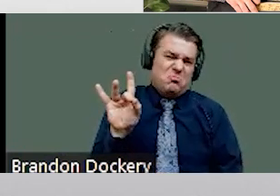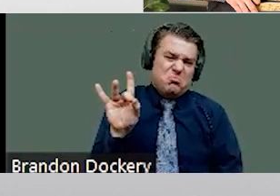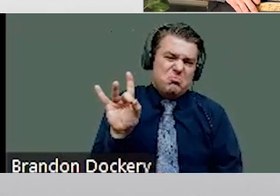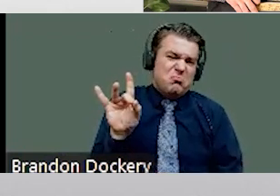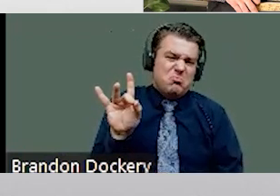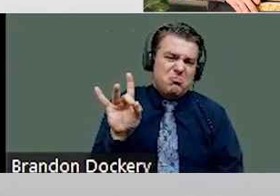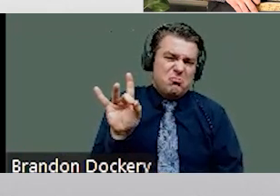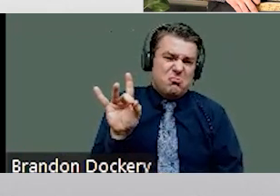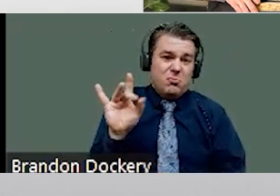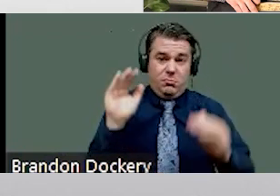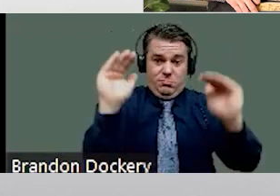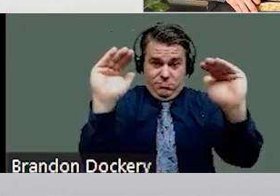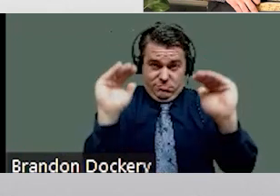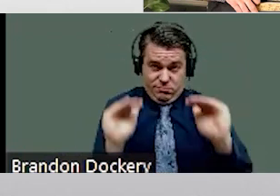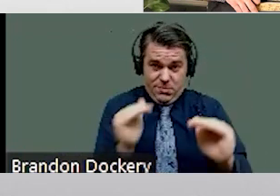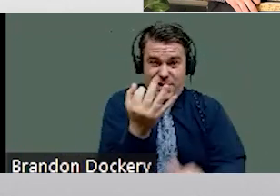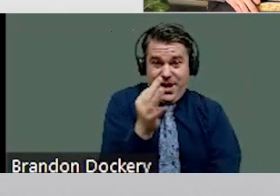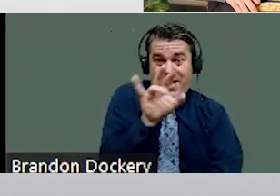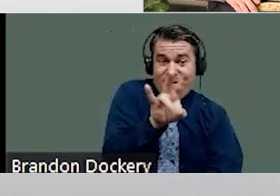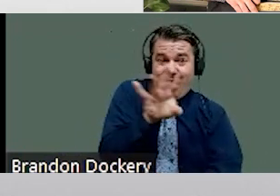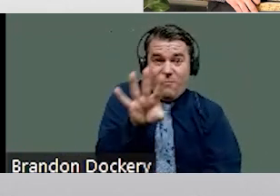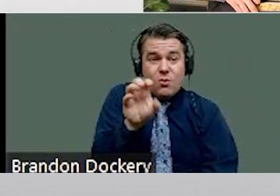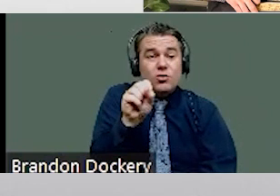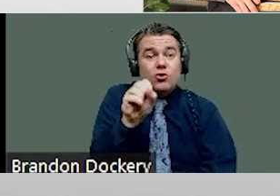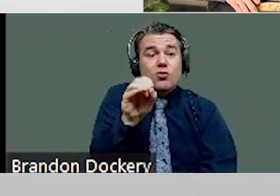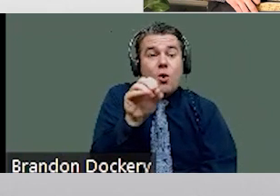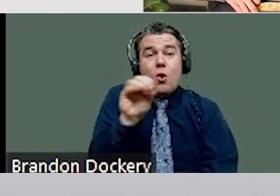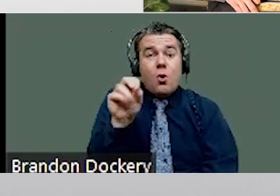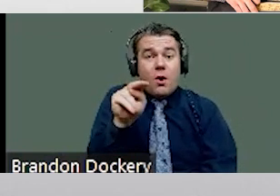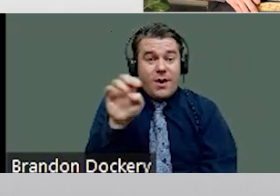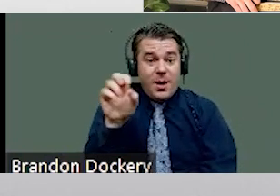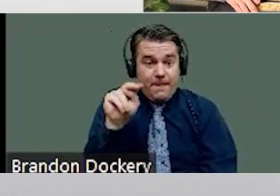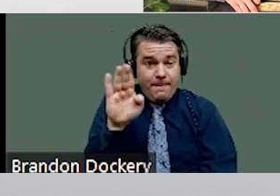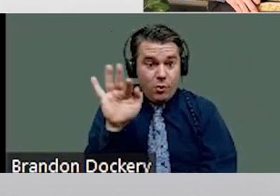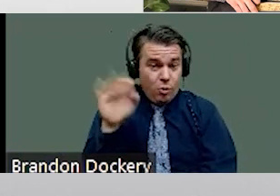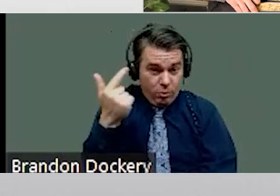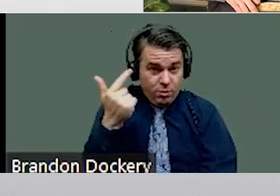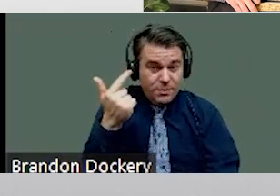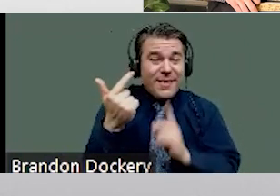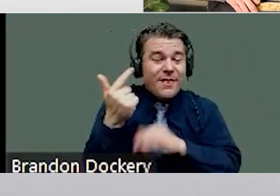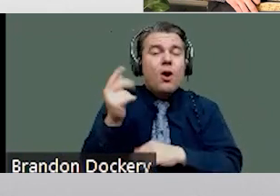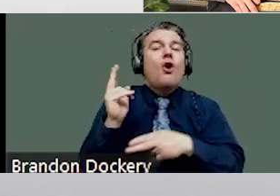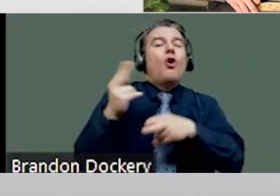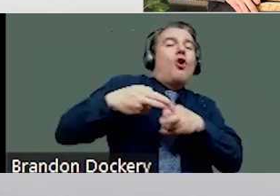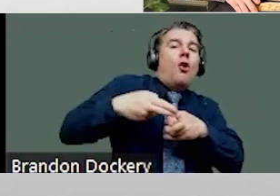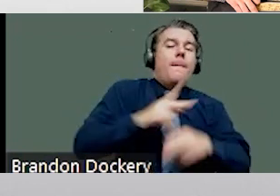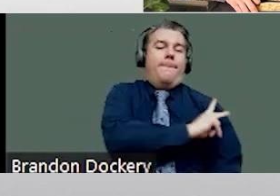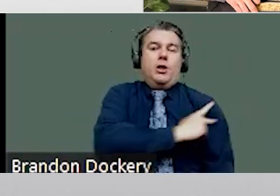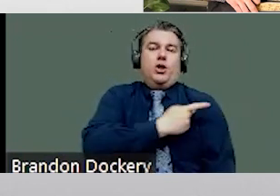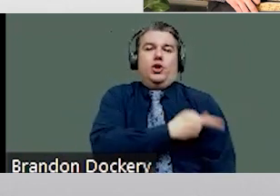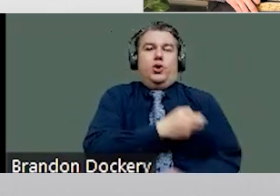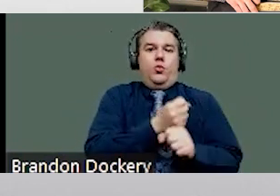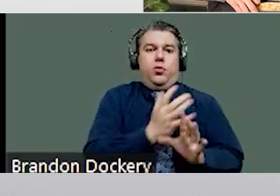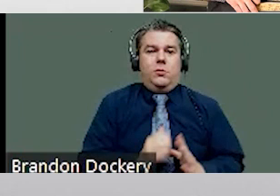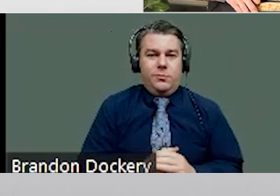So as you heard from the Sonnenberg case in 1974, they referred to those folks as patient